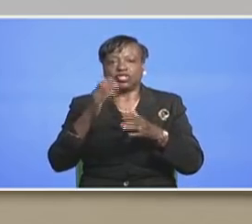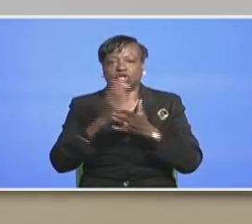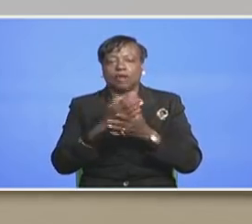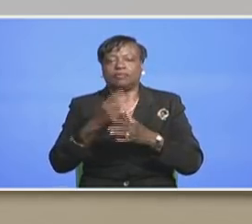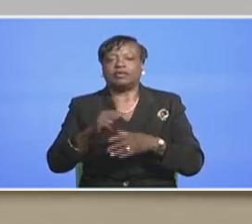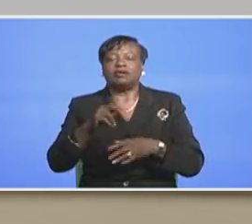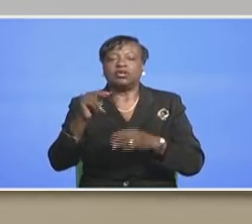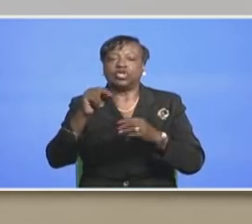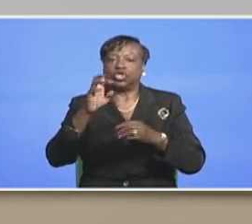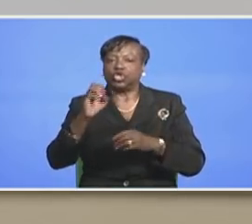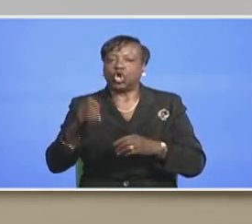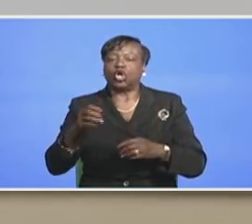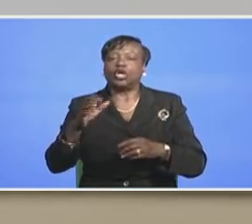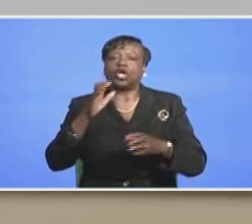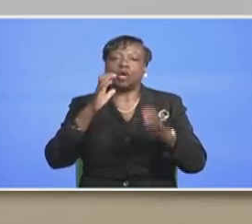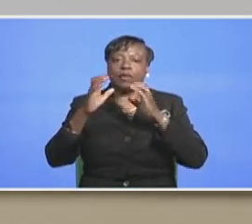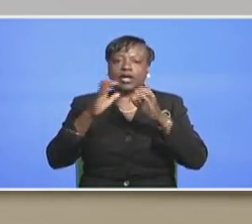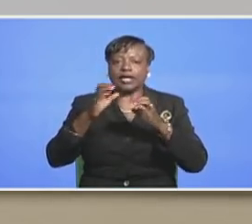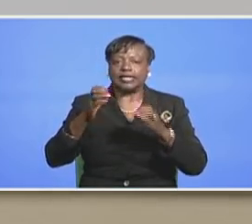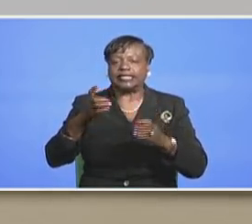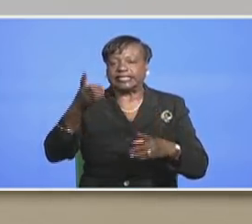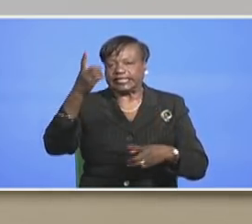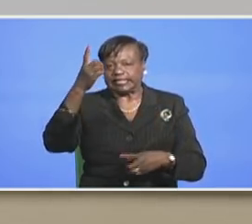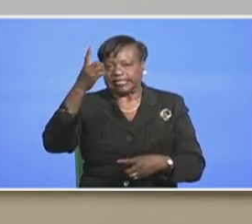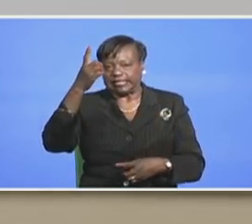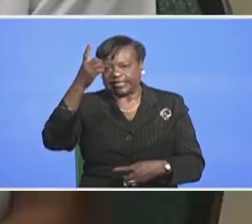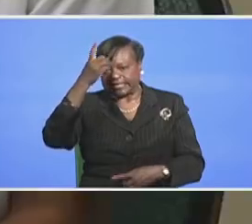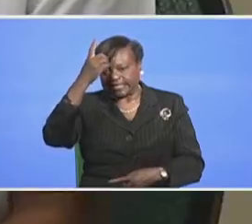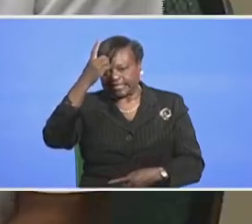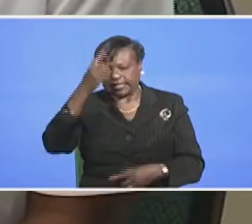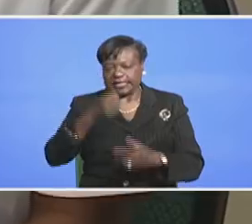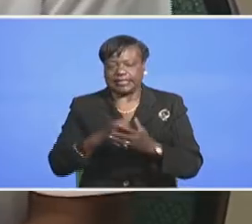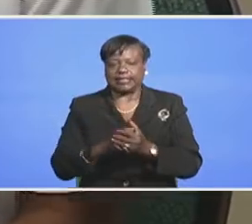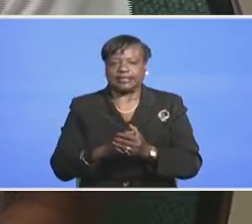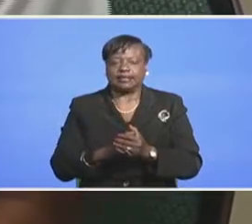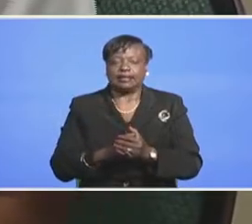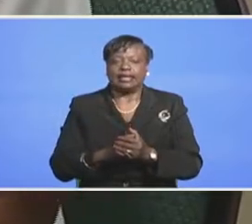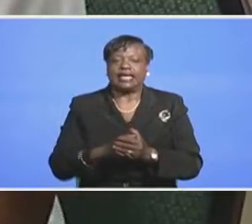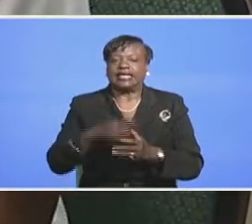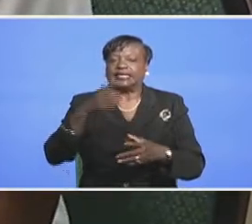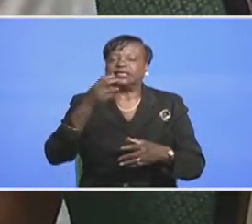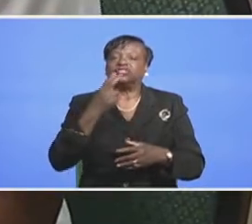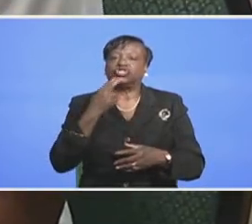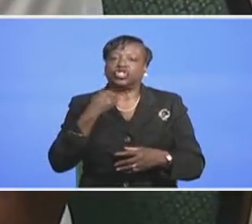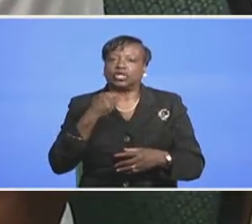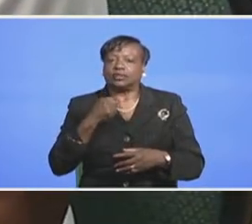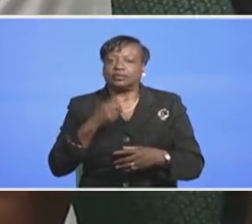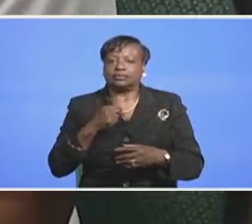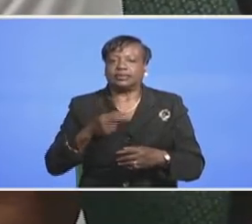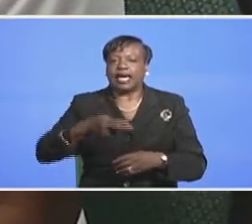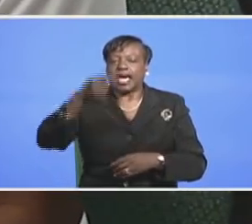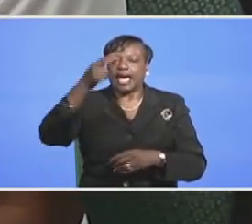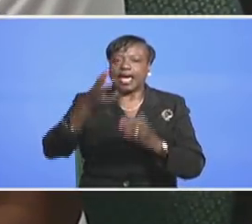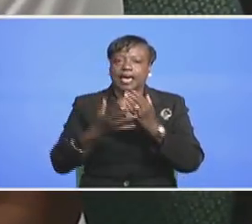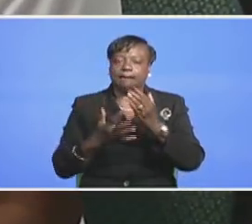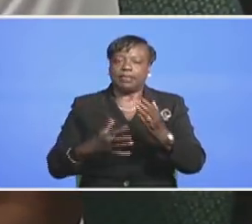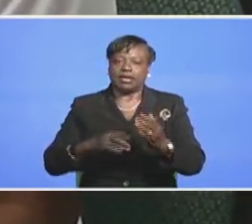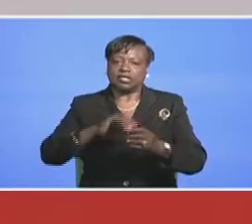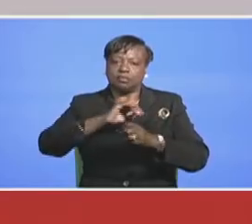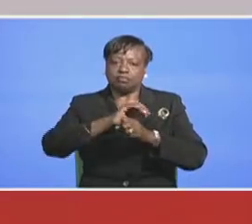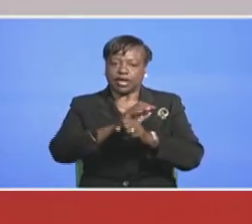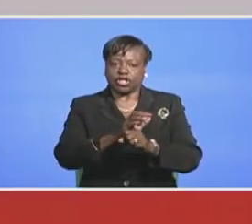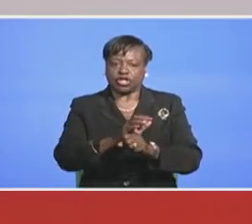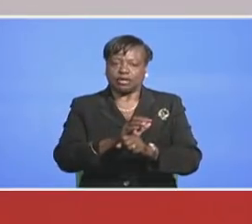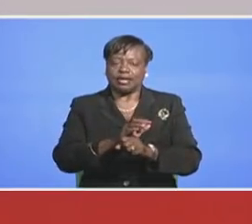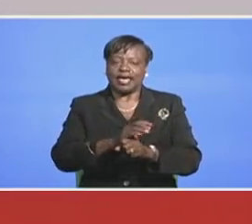as diabetes, high blood pressure, heart disease, and cancer. HALT members Dr. Catherine Conliffe and Dr. LaShawn